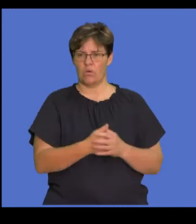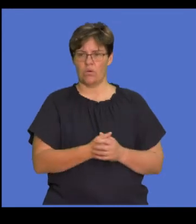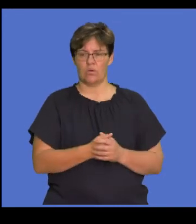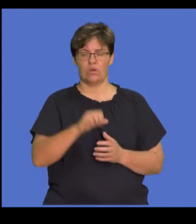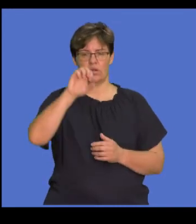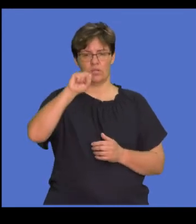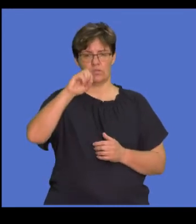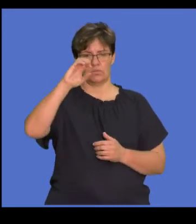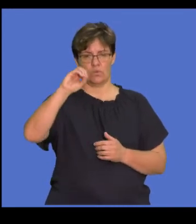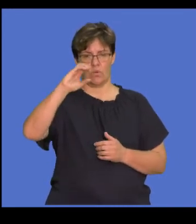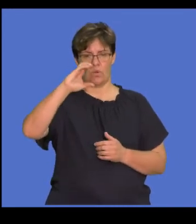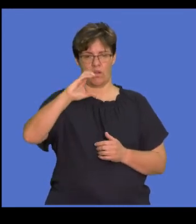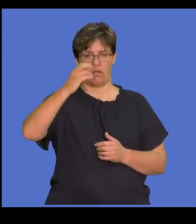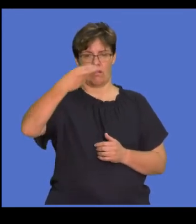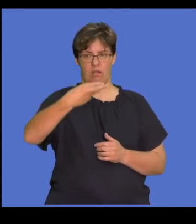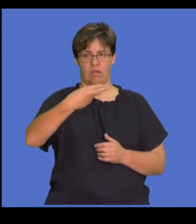our SOHCAHTOA,